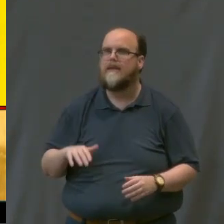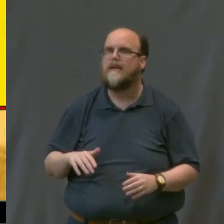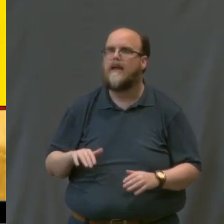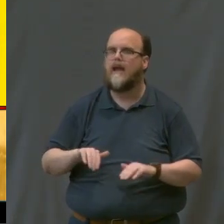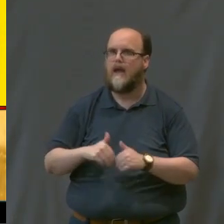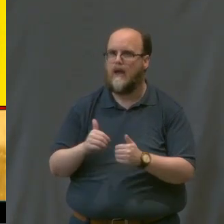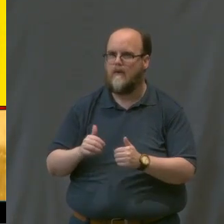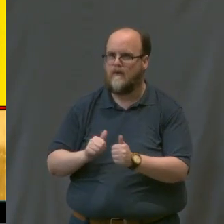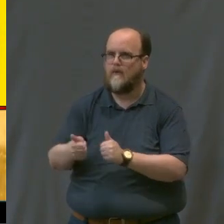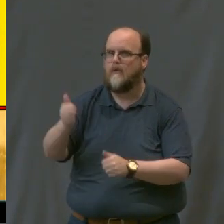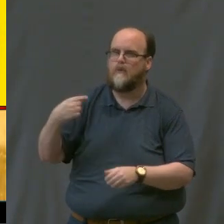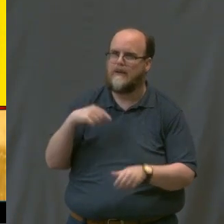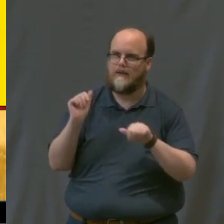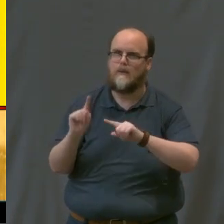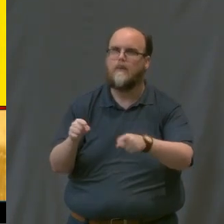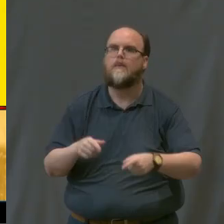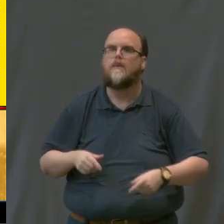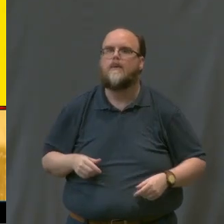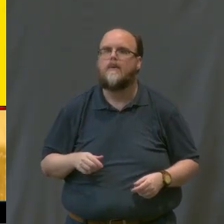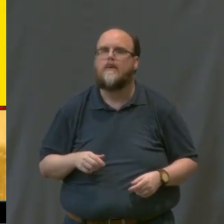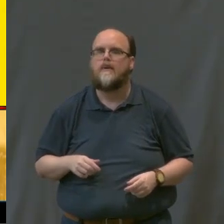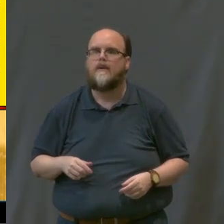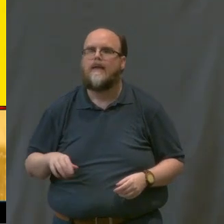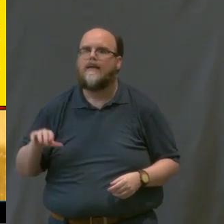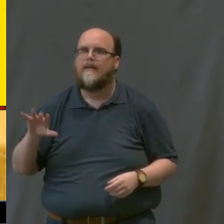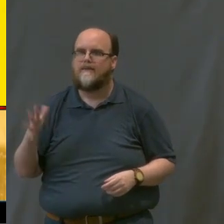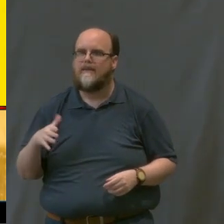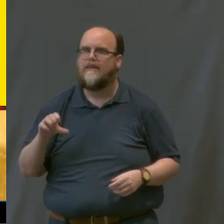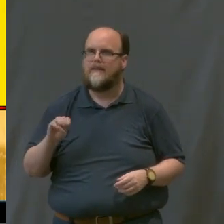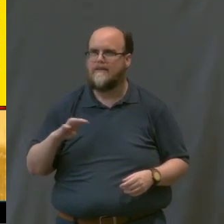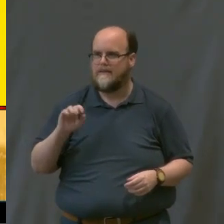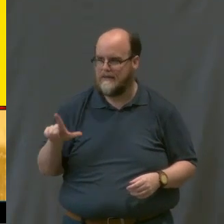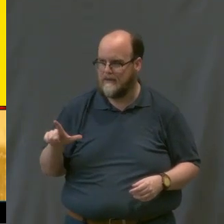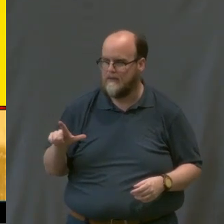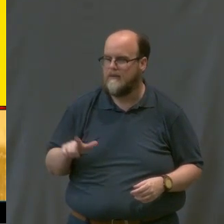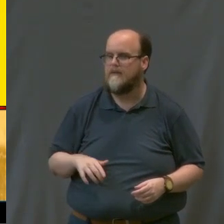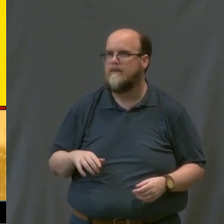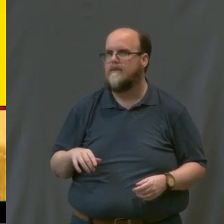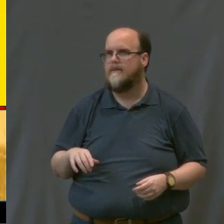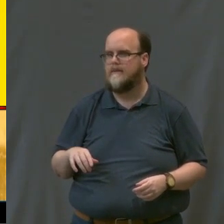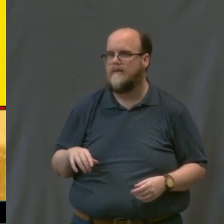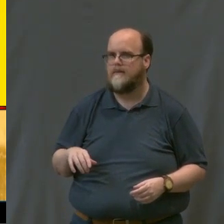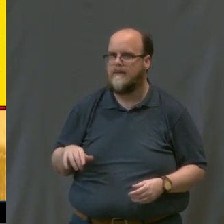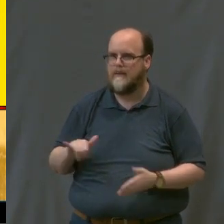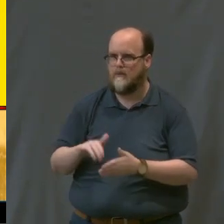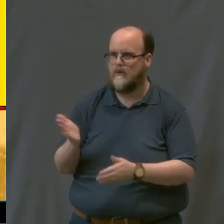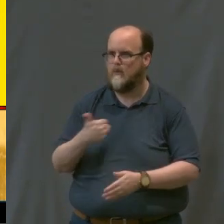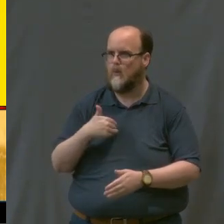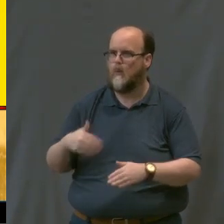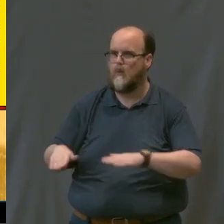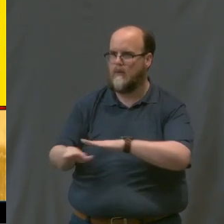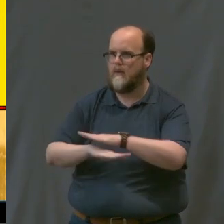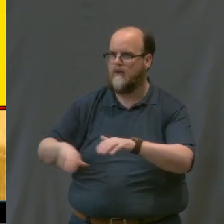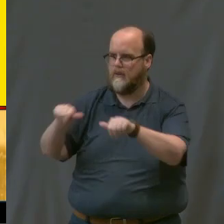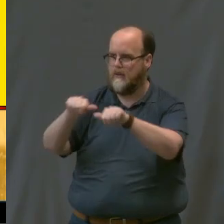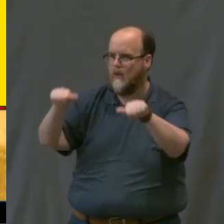go. The the fifth seal, the slain